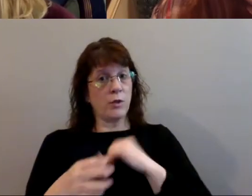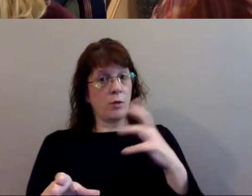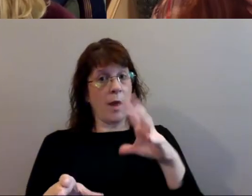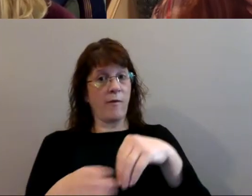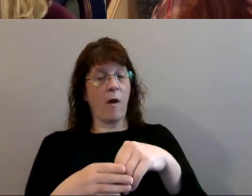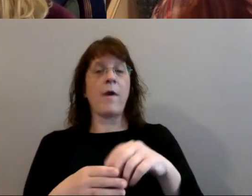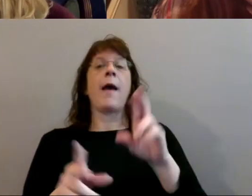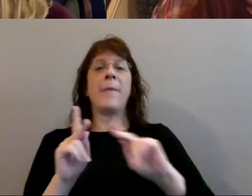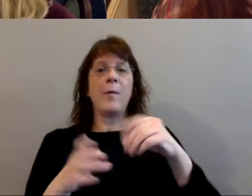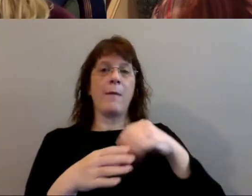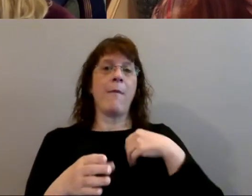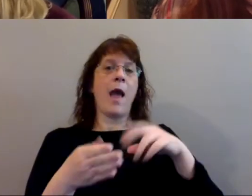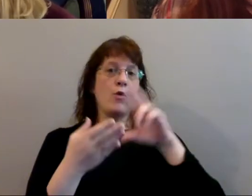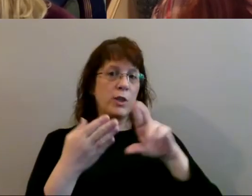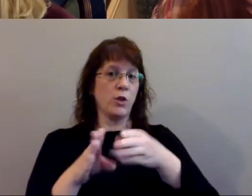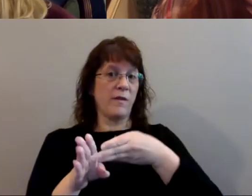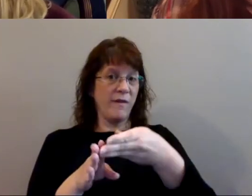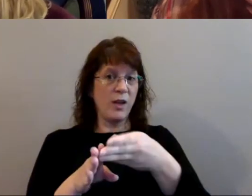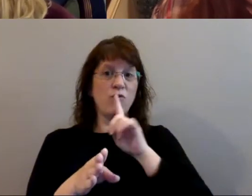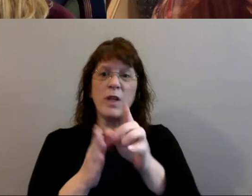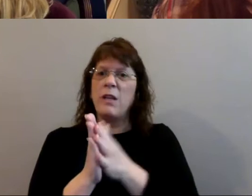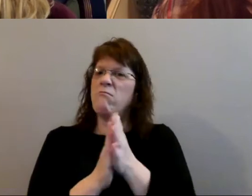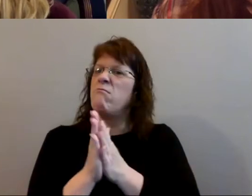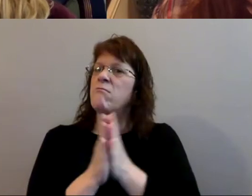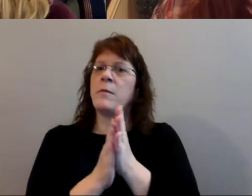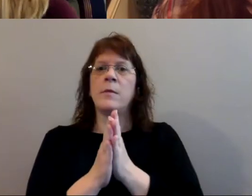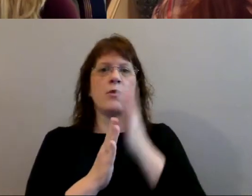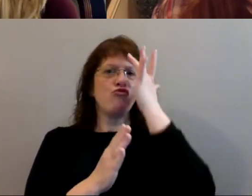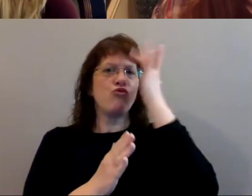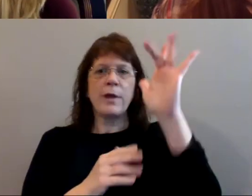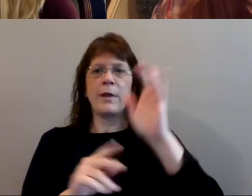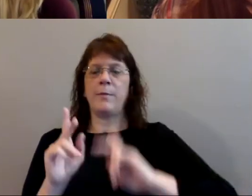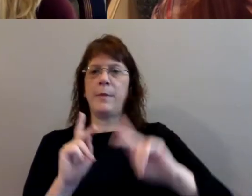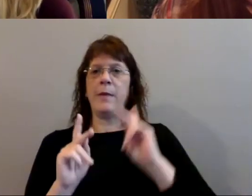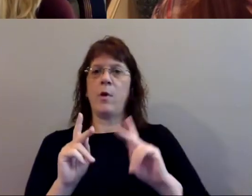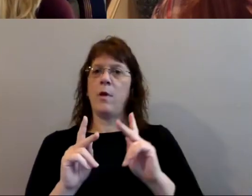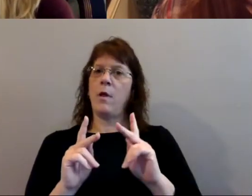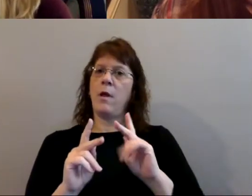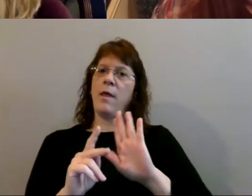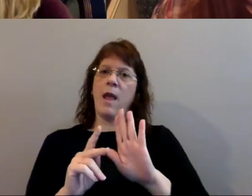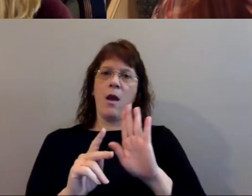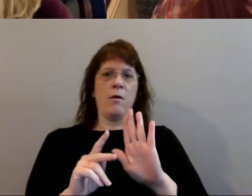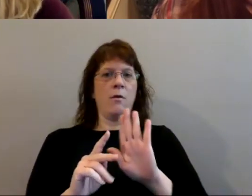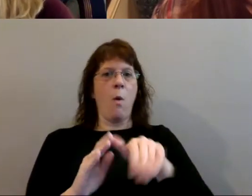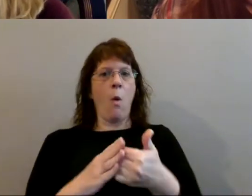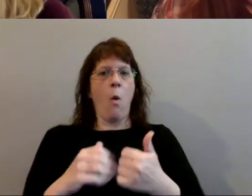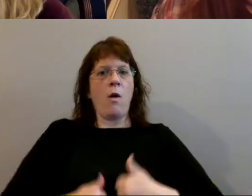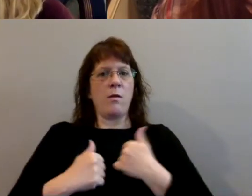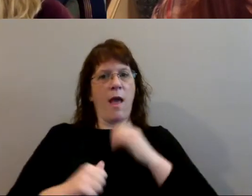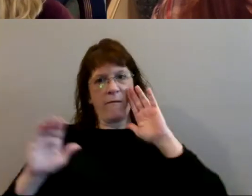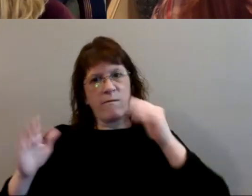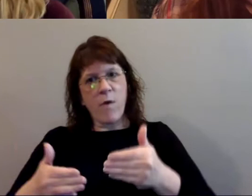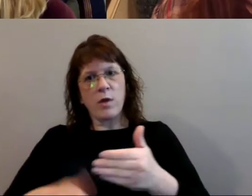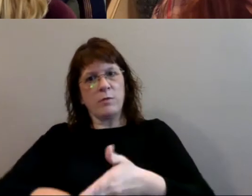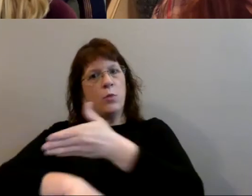in my research field, are just like incredibly passionate, brilliant people who are devoting their life to like improving the world, and that's